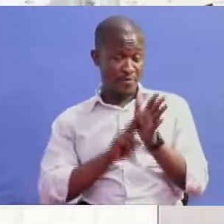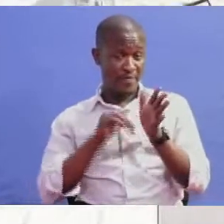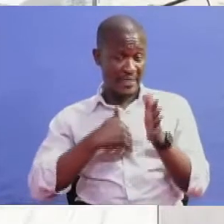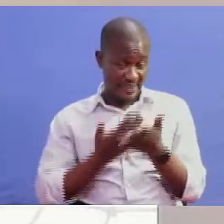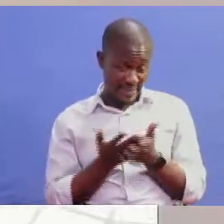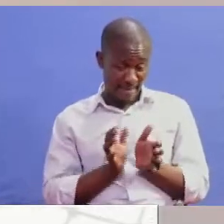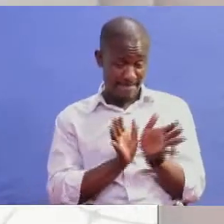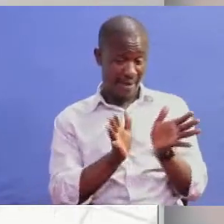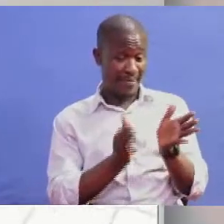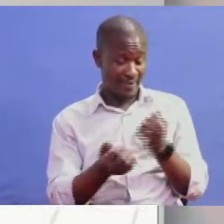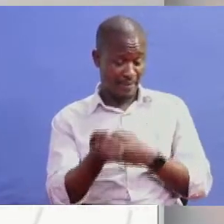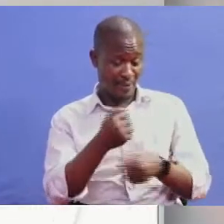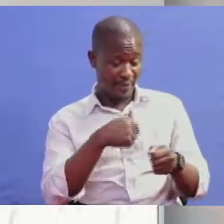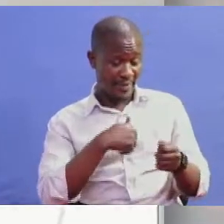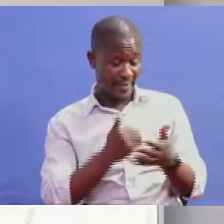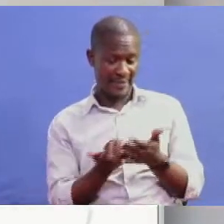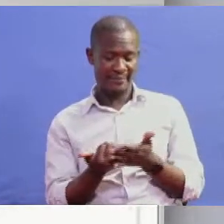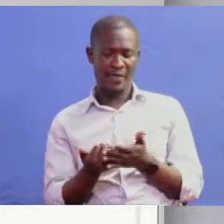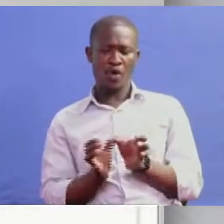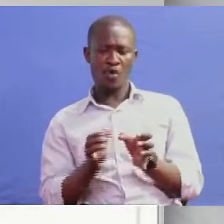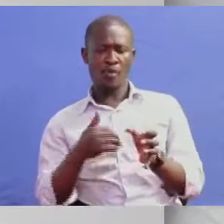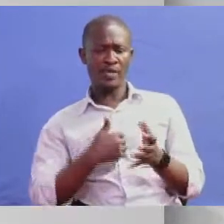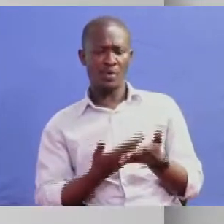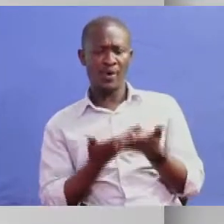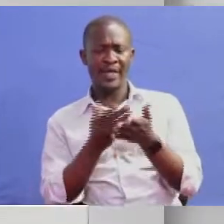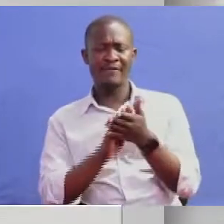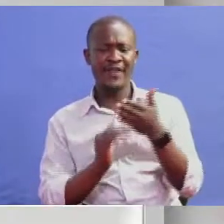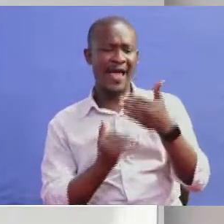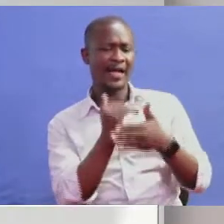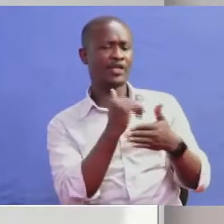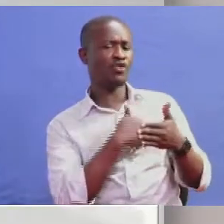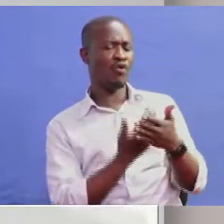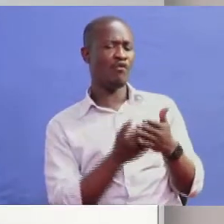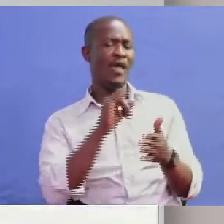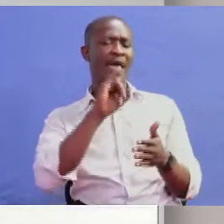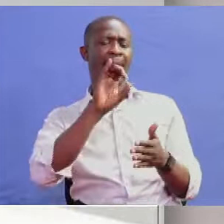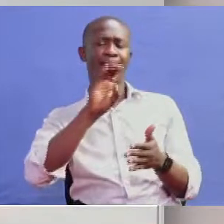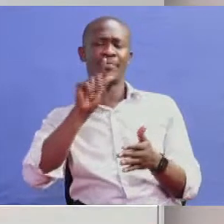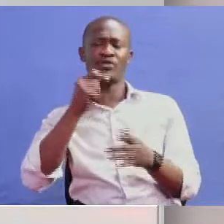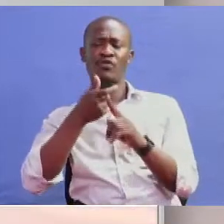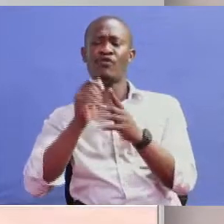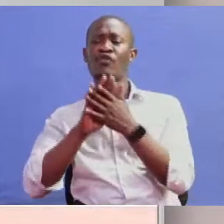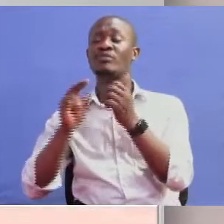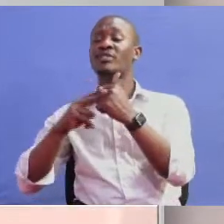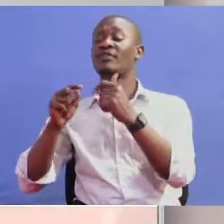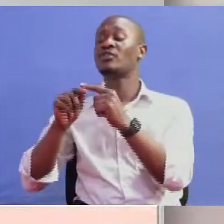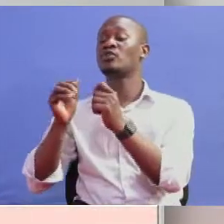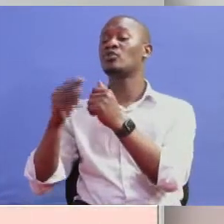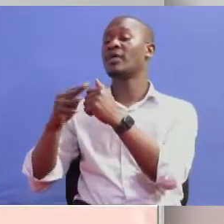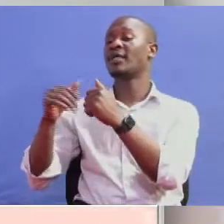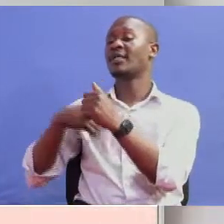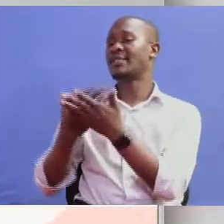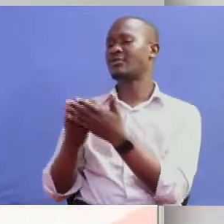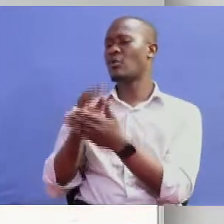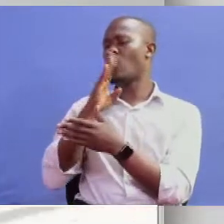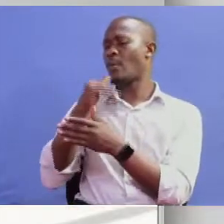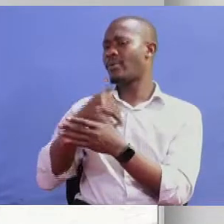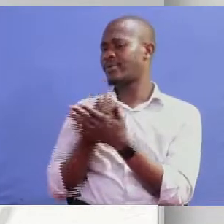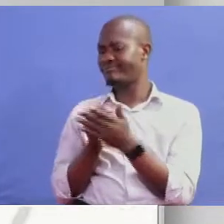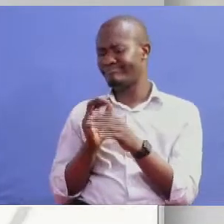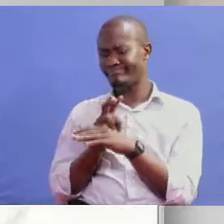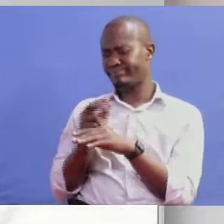Public Parties and Liaison Committee proposed the increase of the IEBC commissioners from 7 to 9, complete audit of the 2022